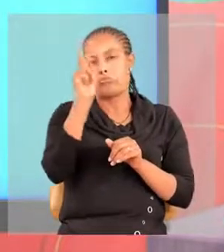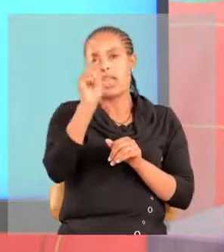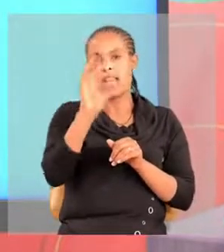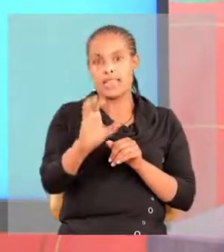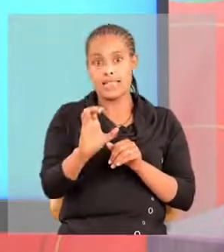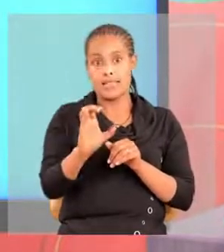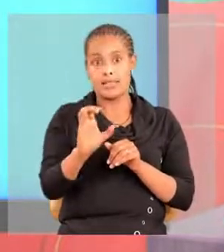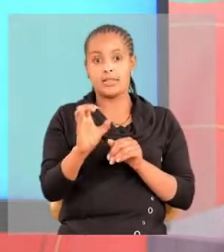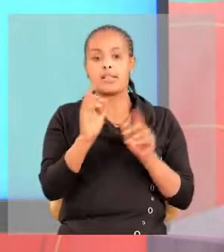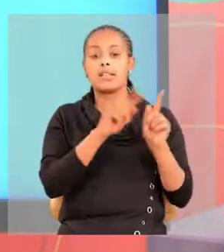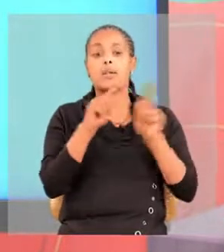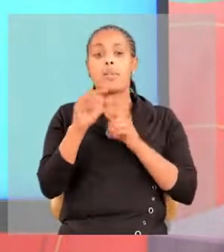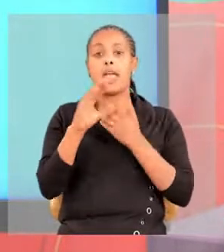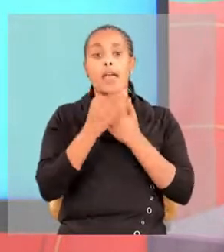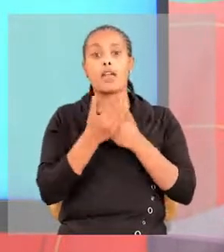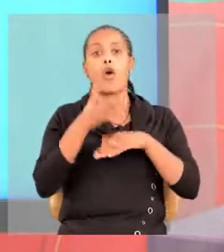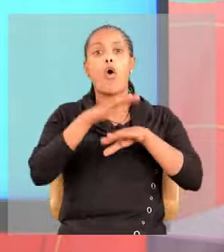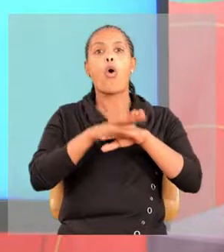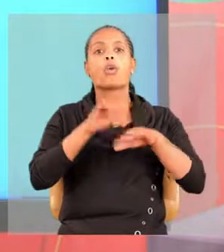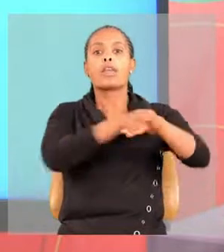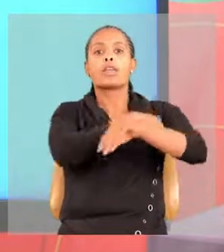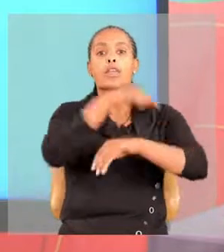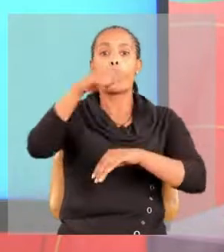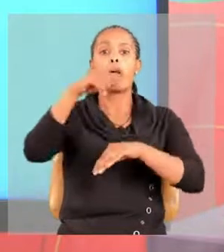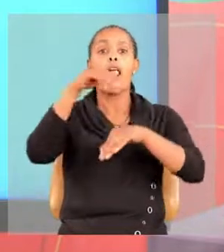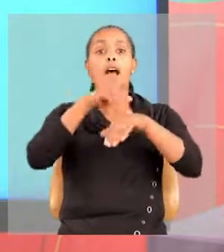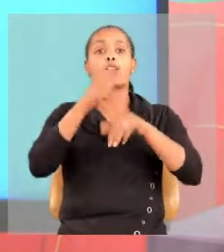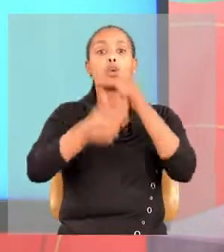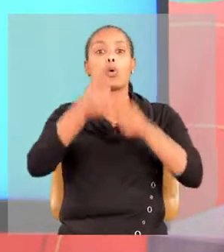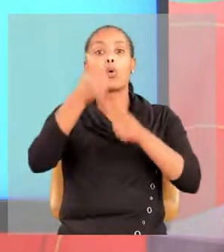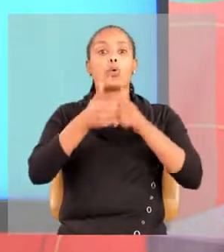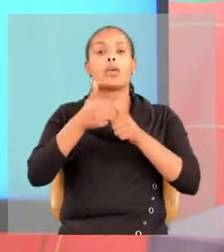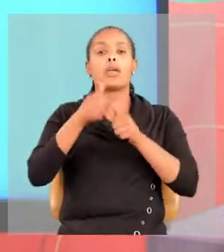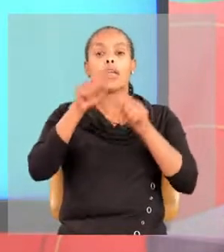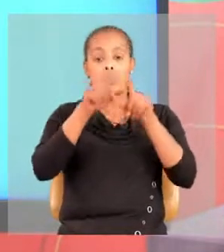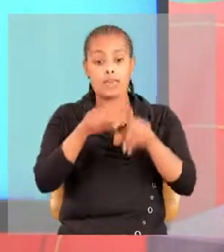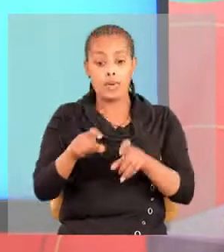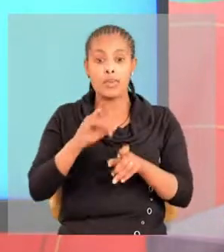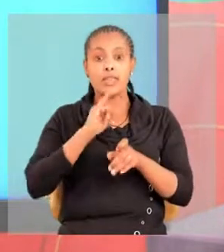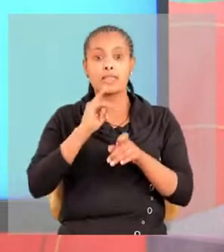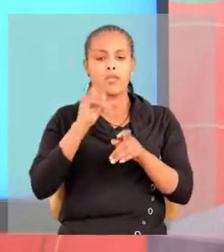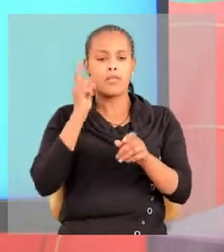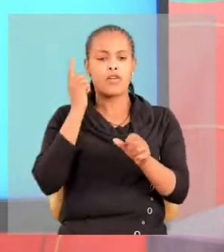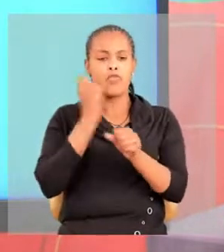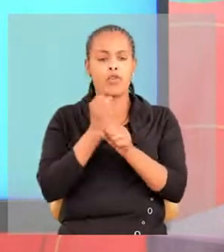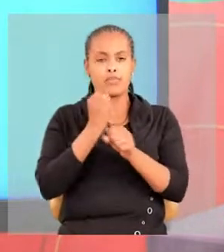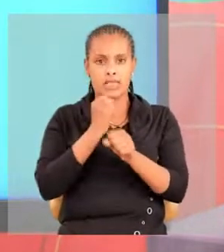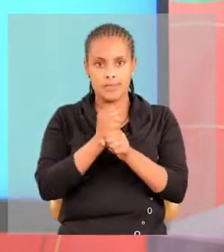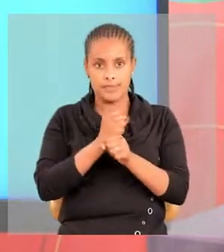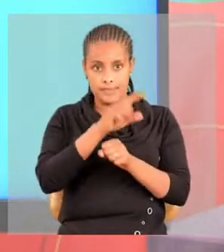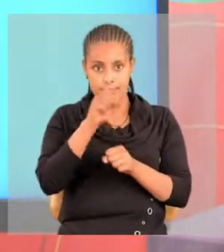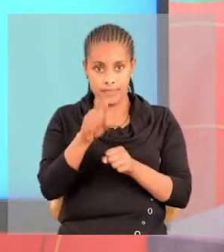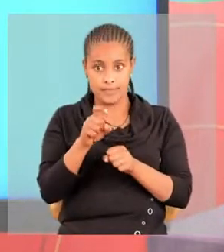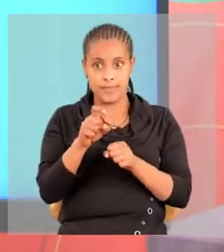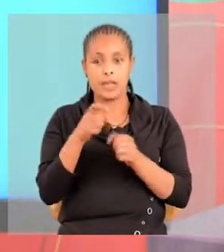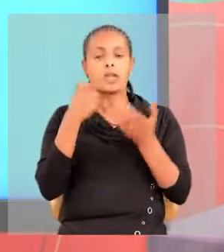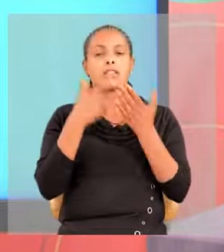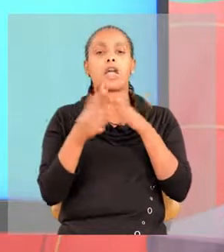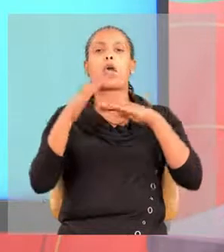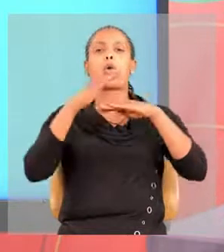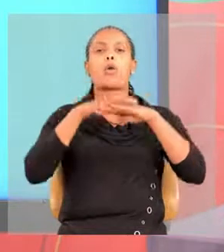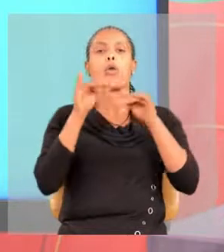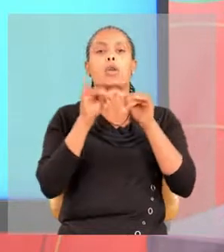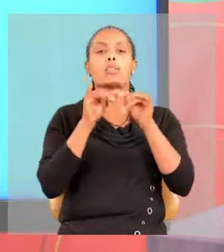constant Kc depends on temperature at which the experiment is performed. The